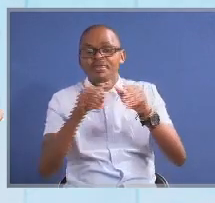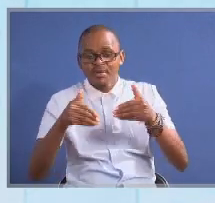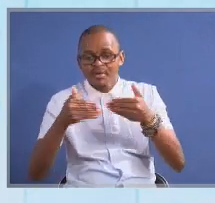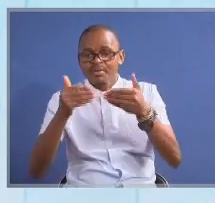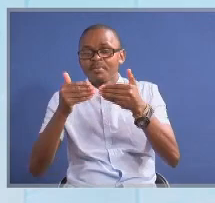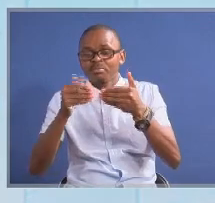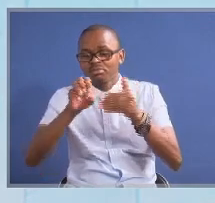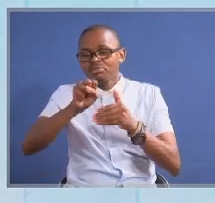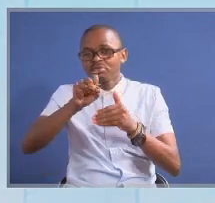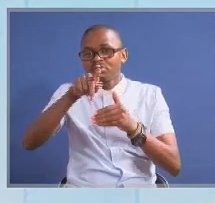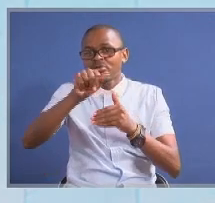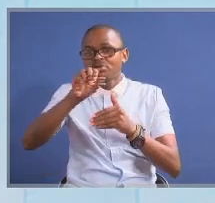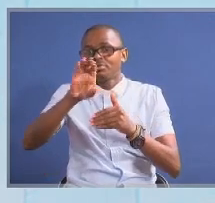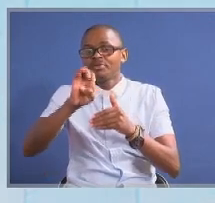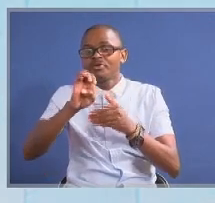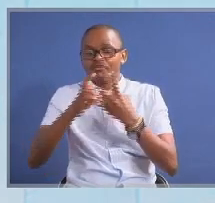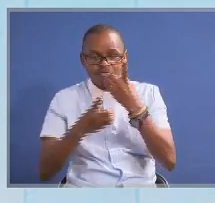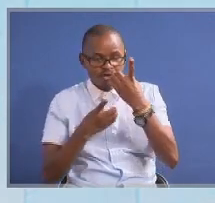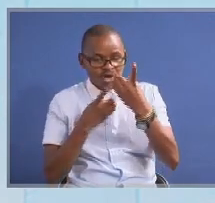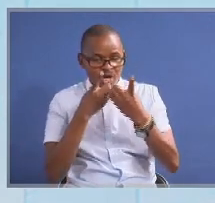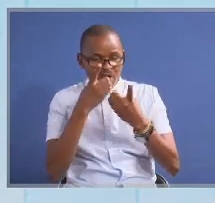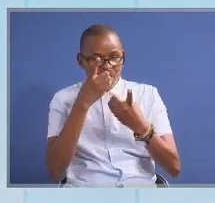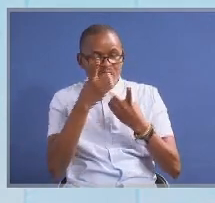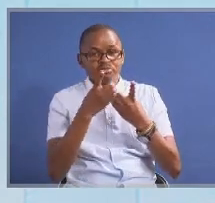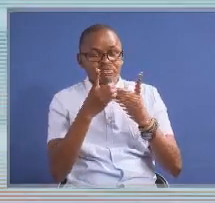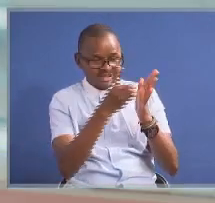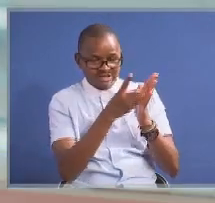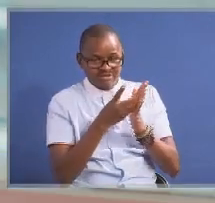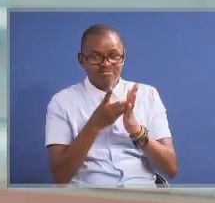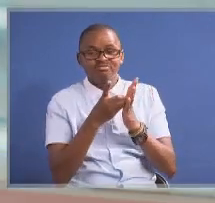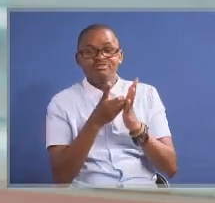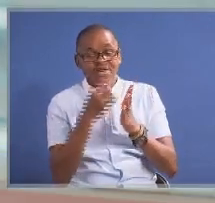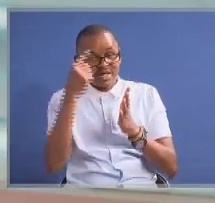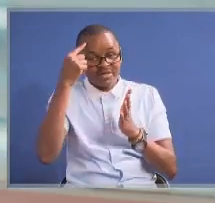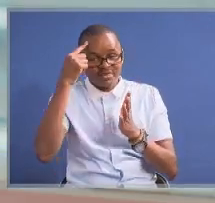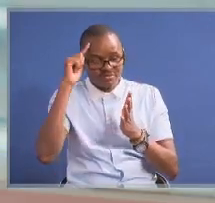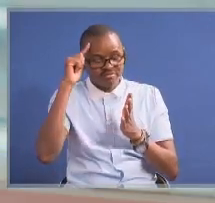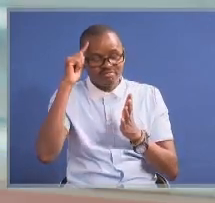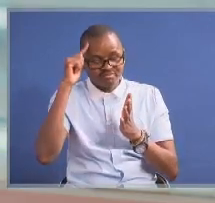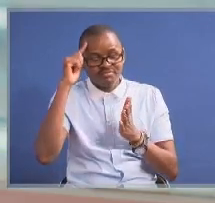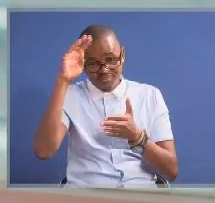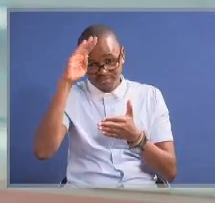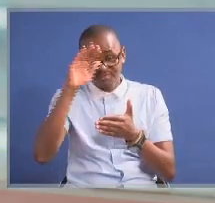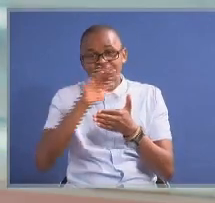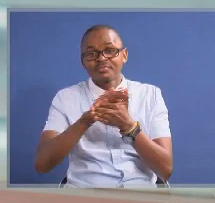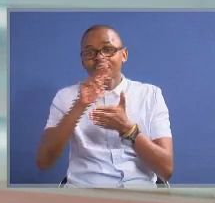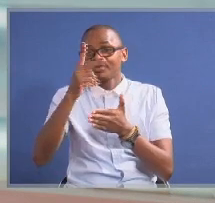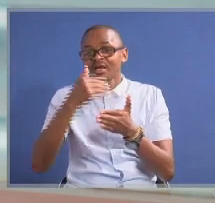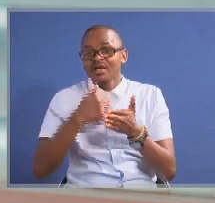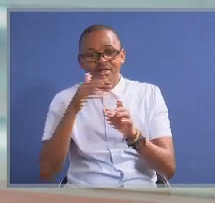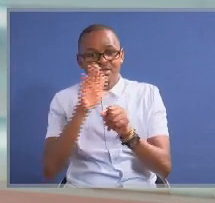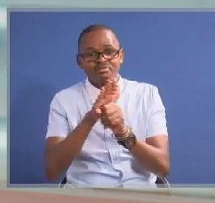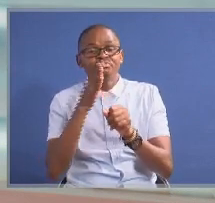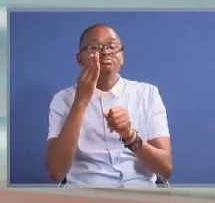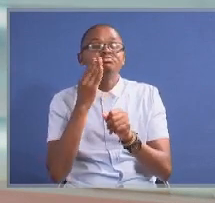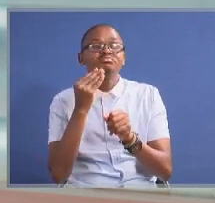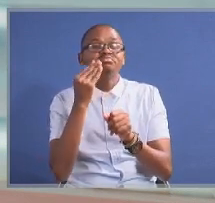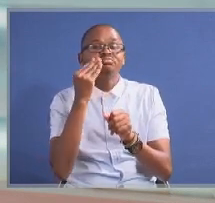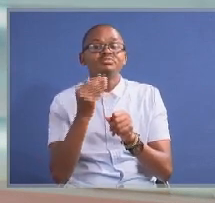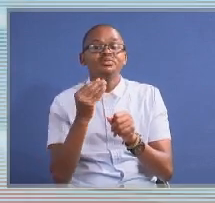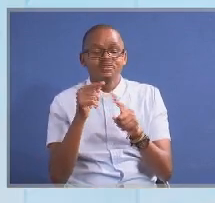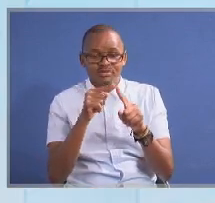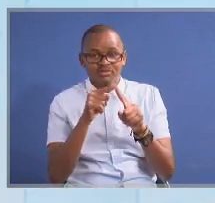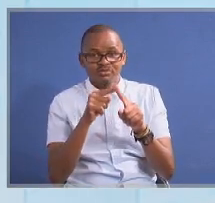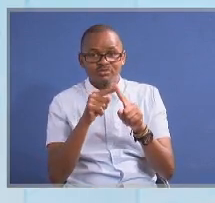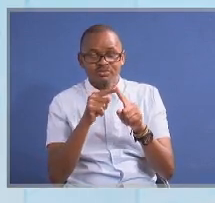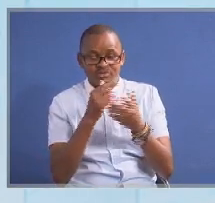provided a space for a dialogue. Dialogue. It's the most important thing. And I believe, you know, Kenya has so much experience to